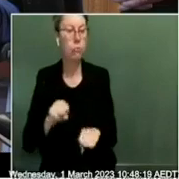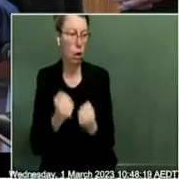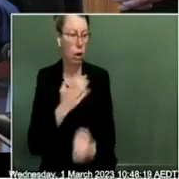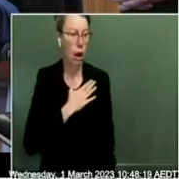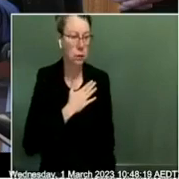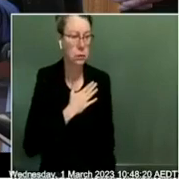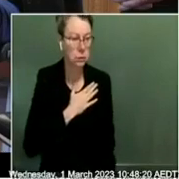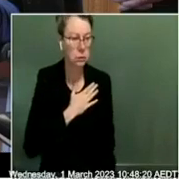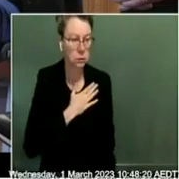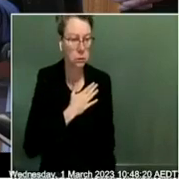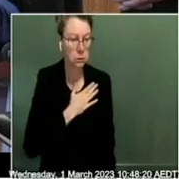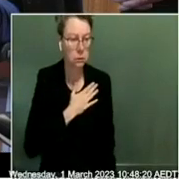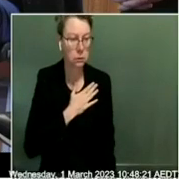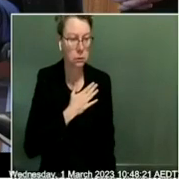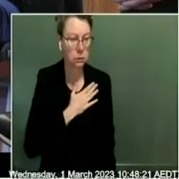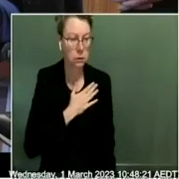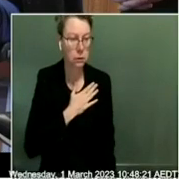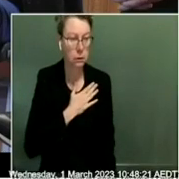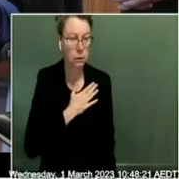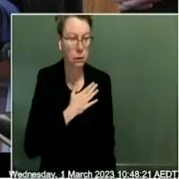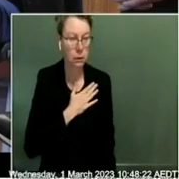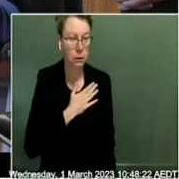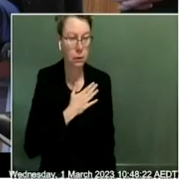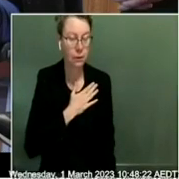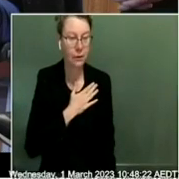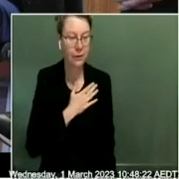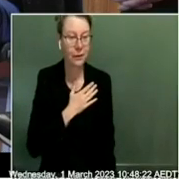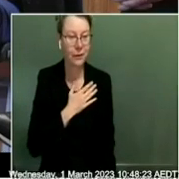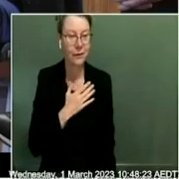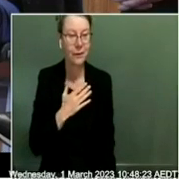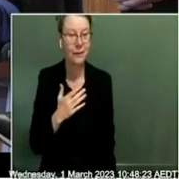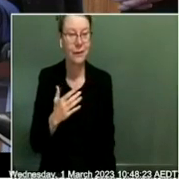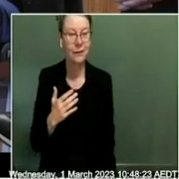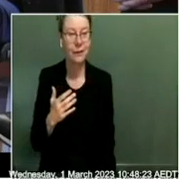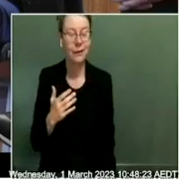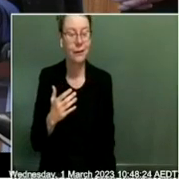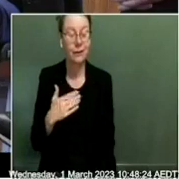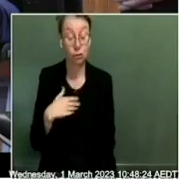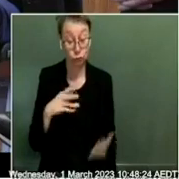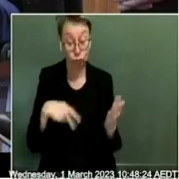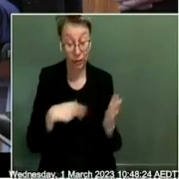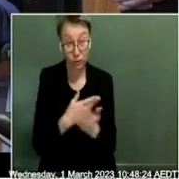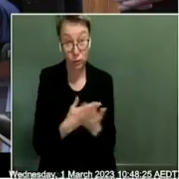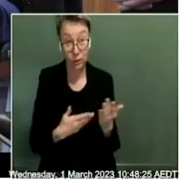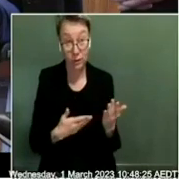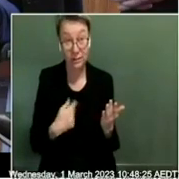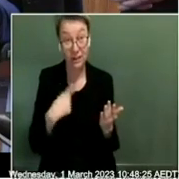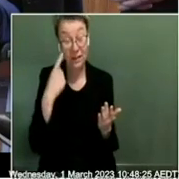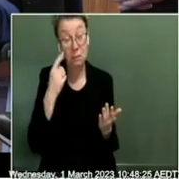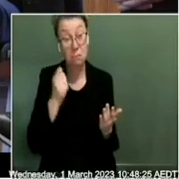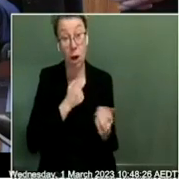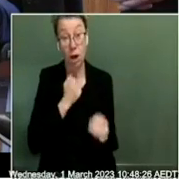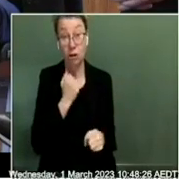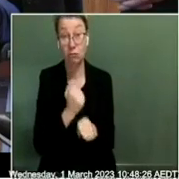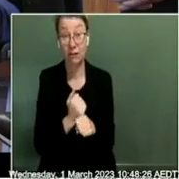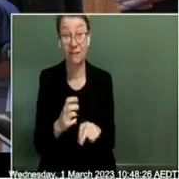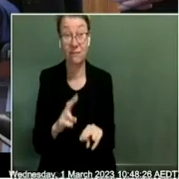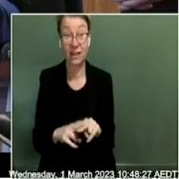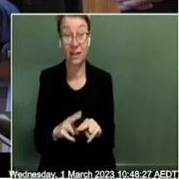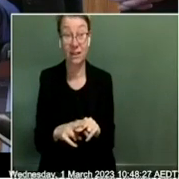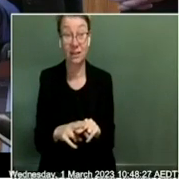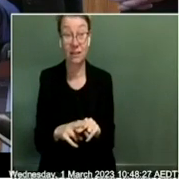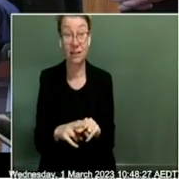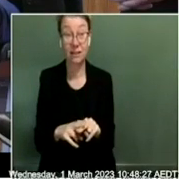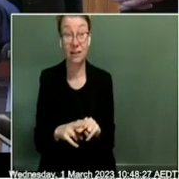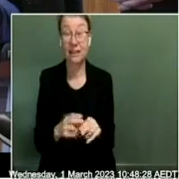come along, and we just, to think of my grandfather in the street,